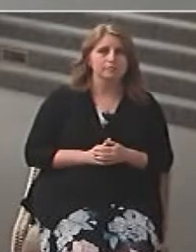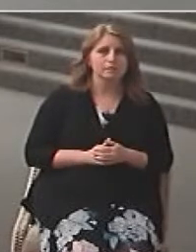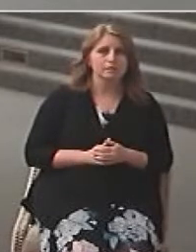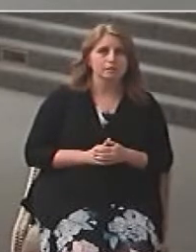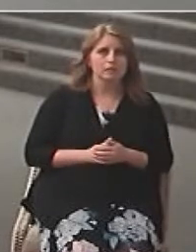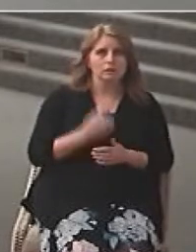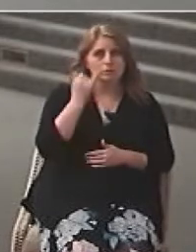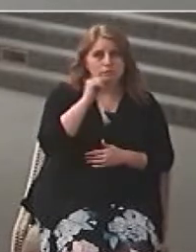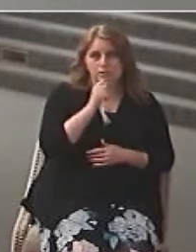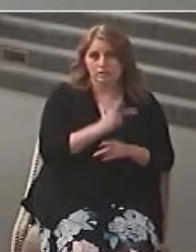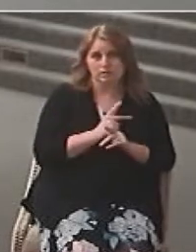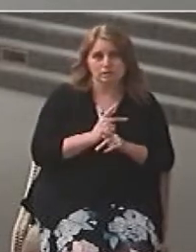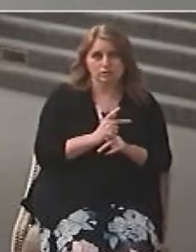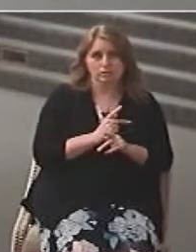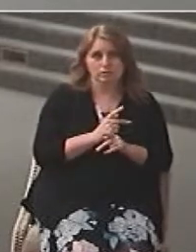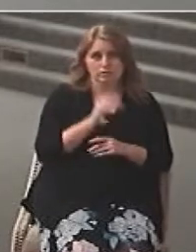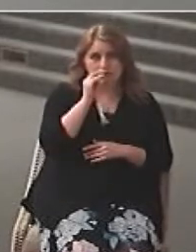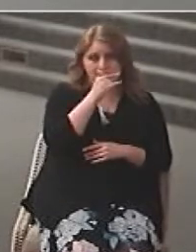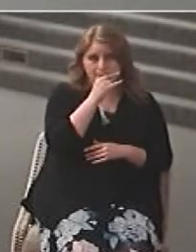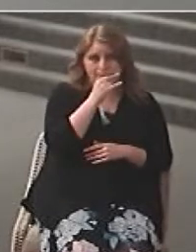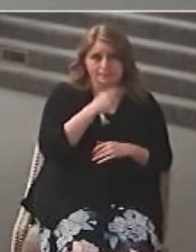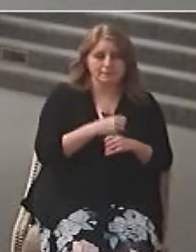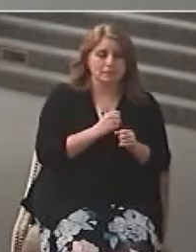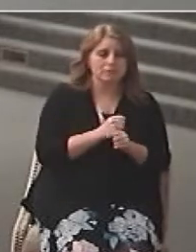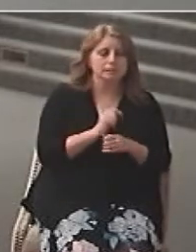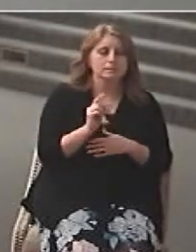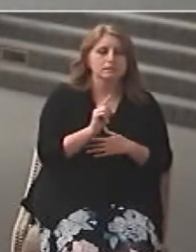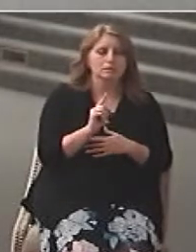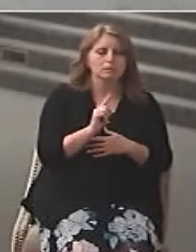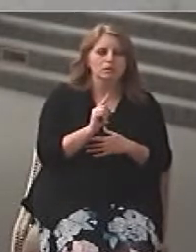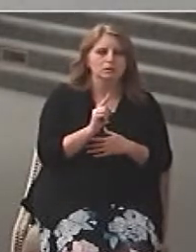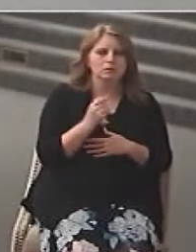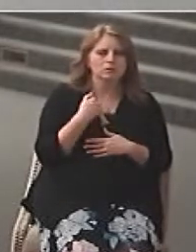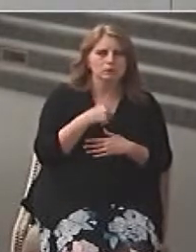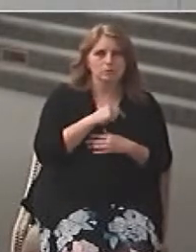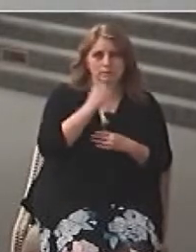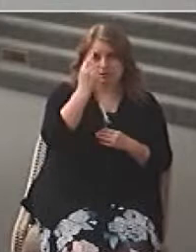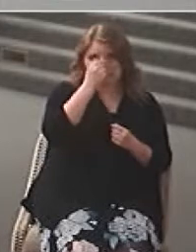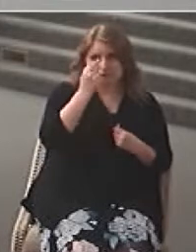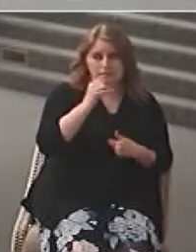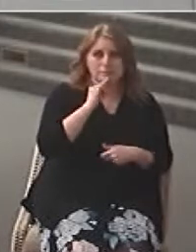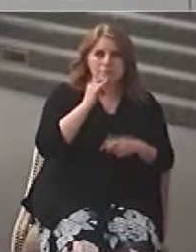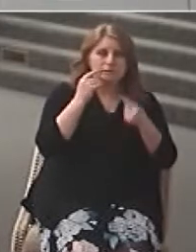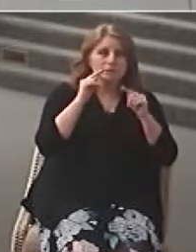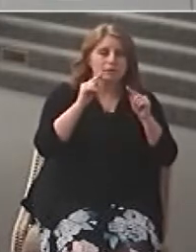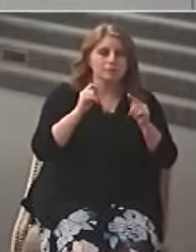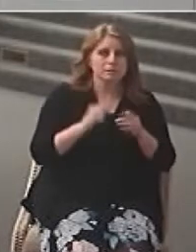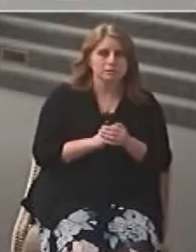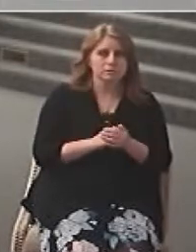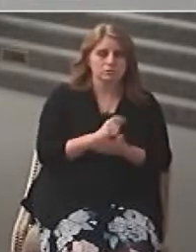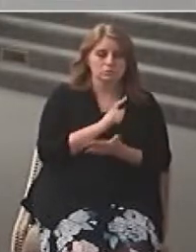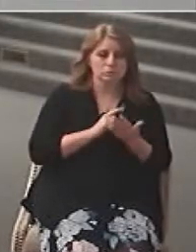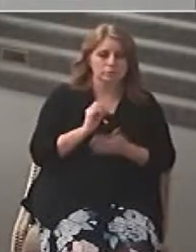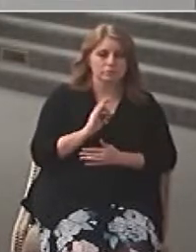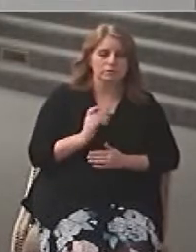If we're not careful, kids, making somebody that we think is famous the Lord of our